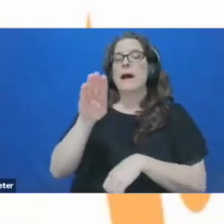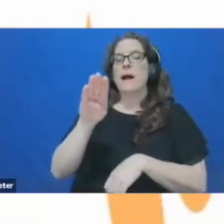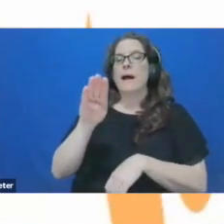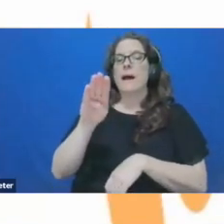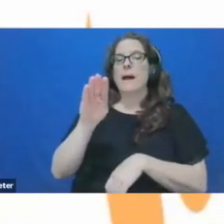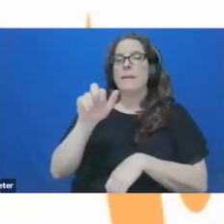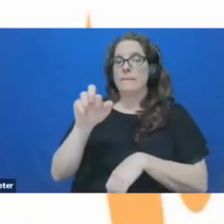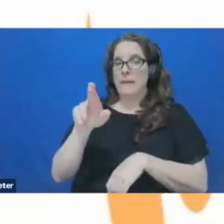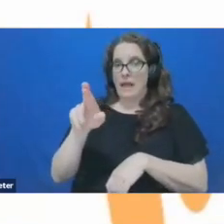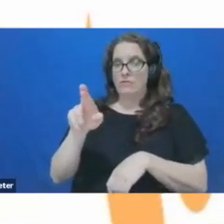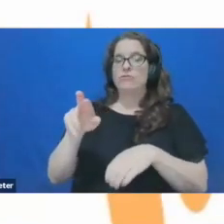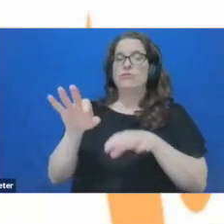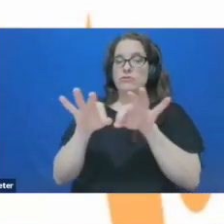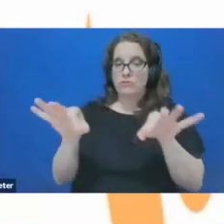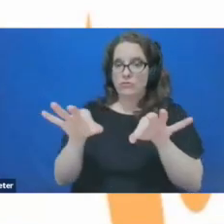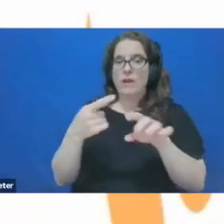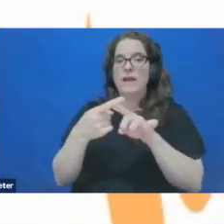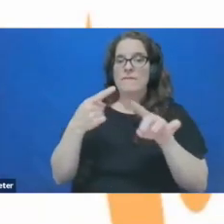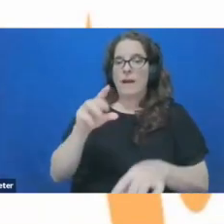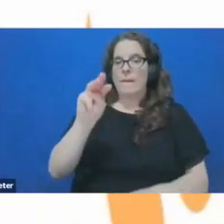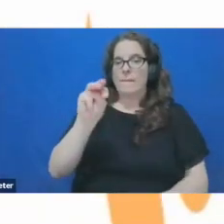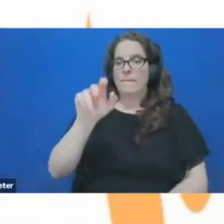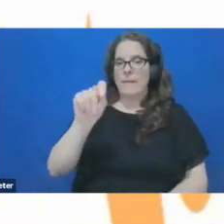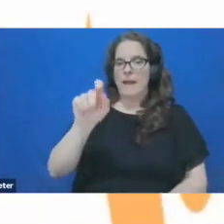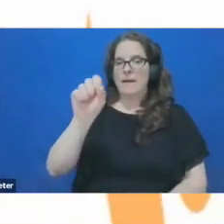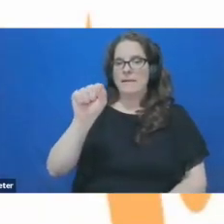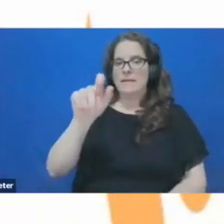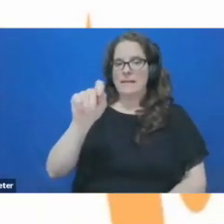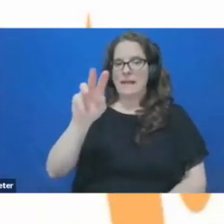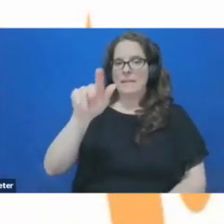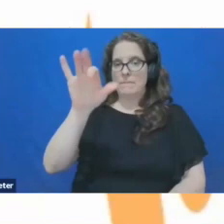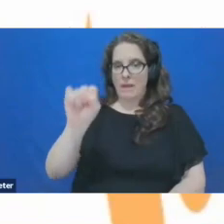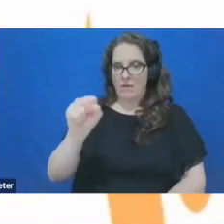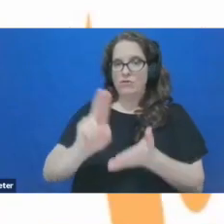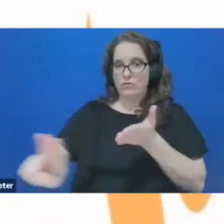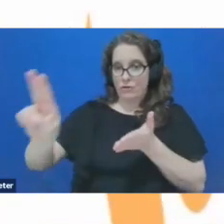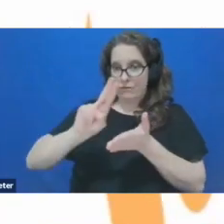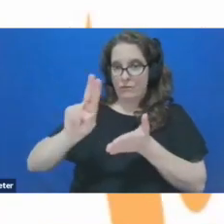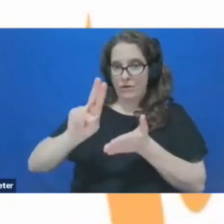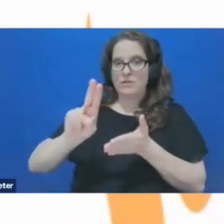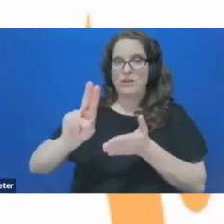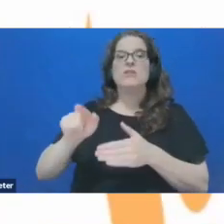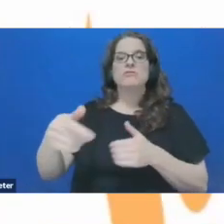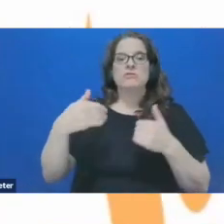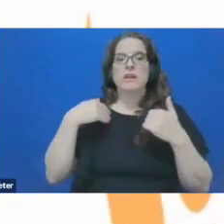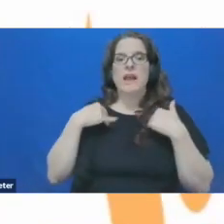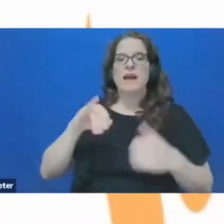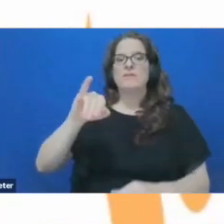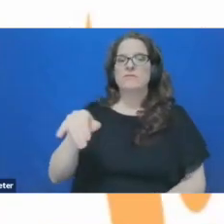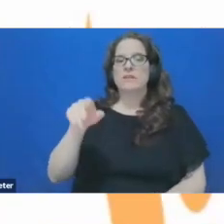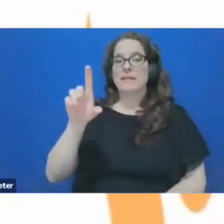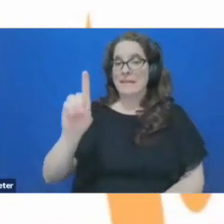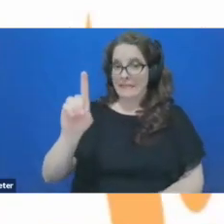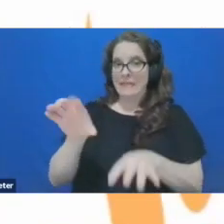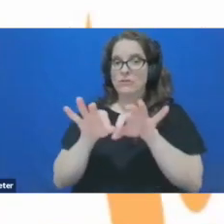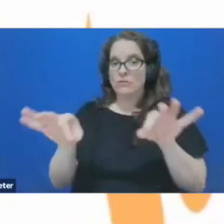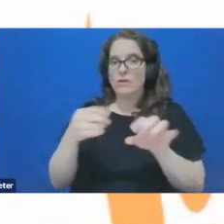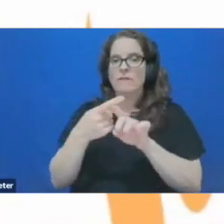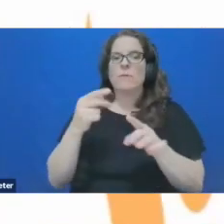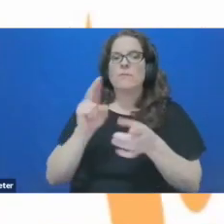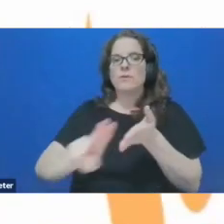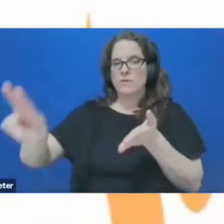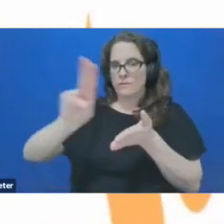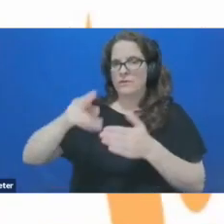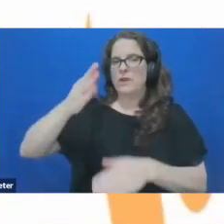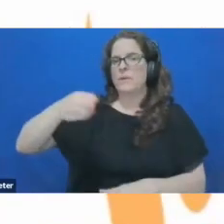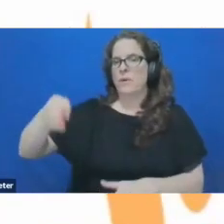Baltimore School of Law, and her master's of law from American University Washington College of Law. She is a member of the